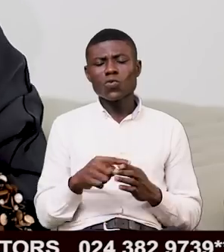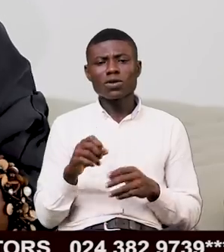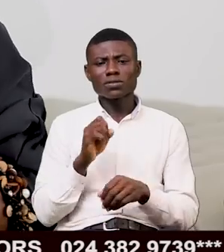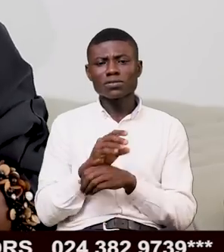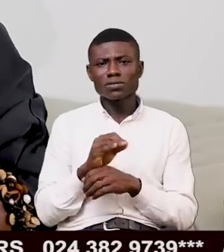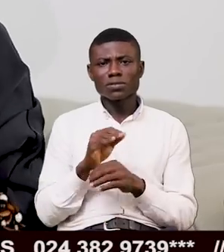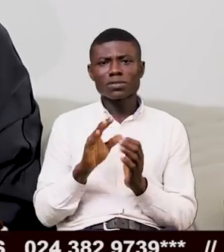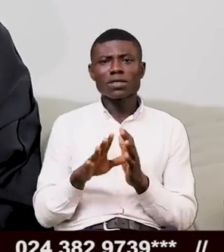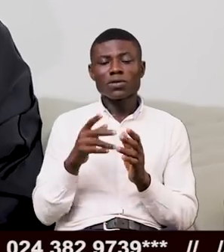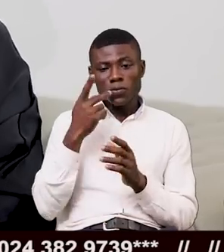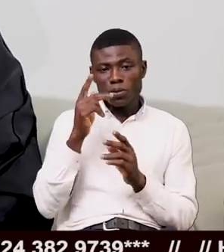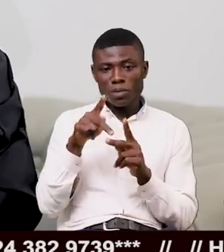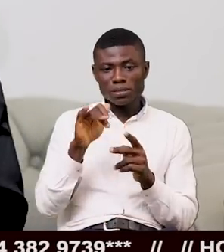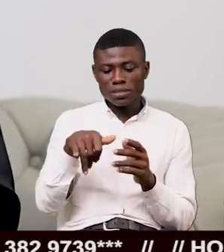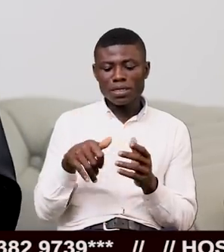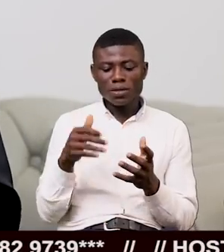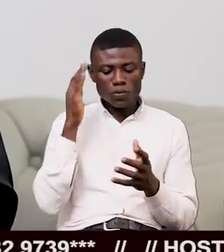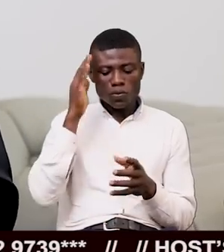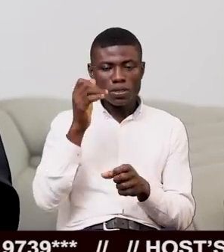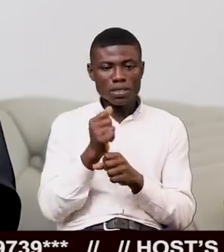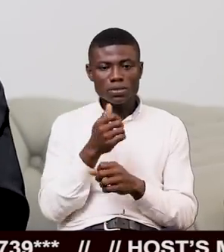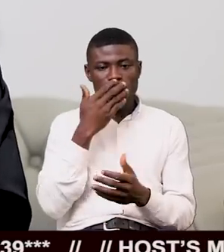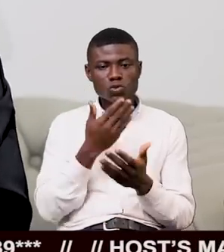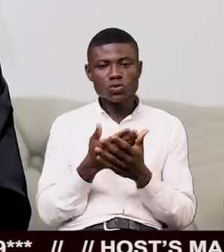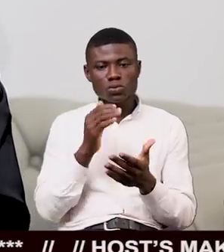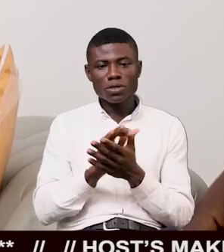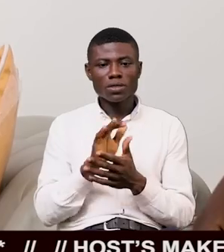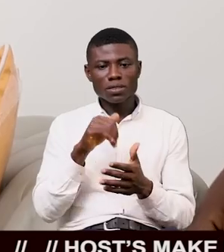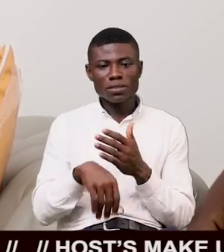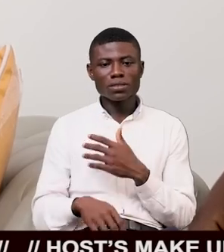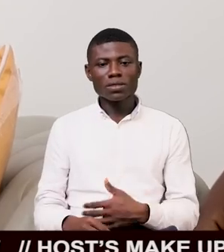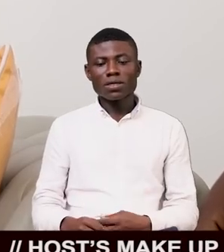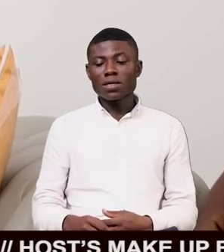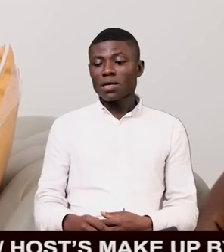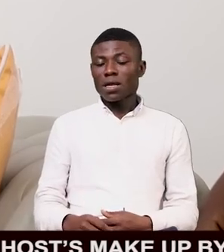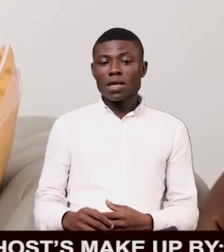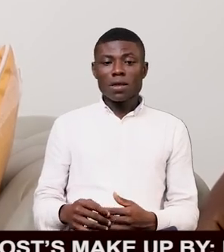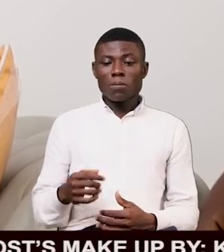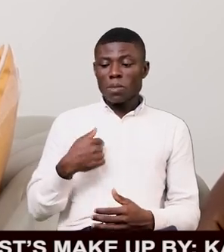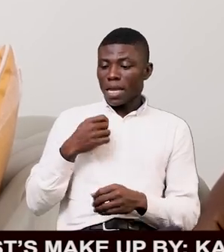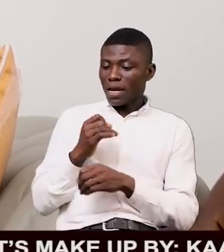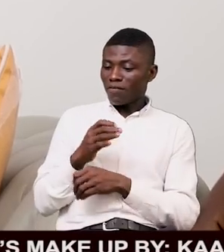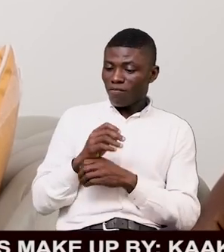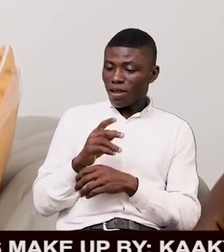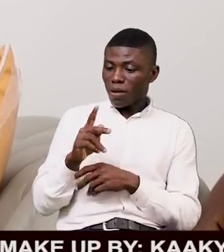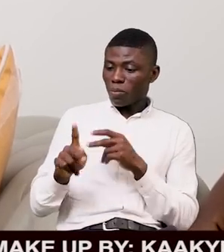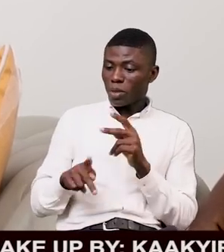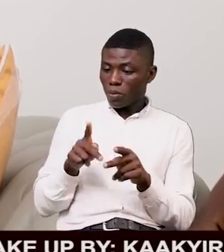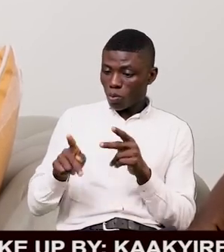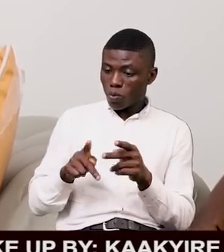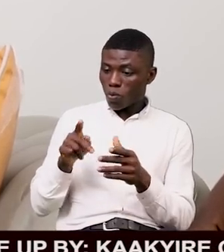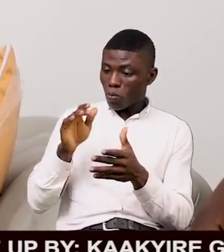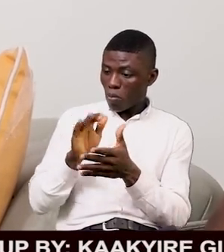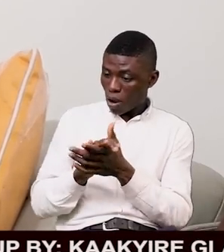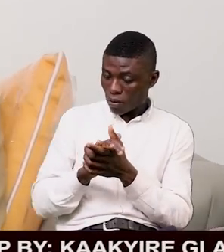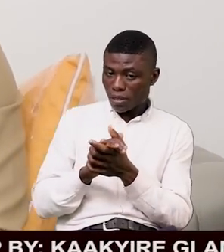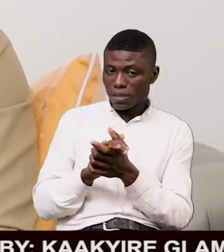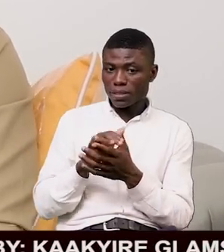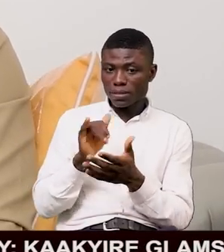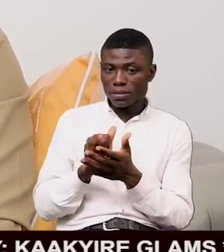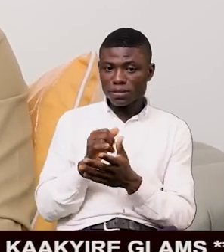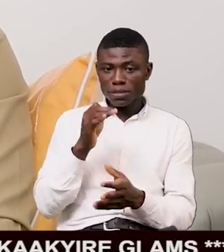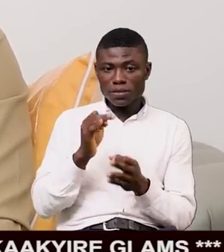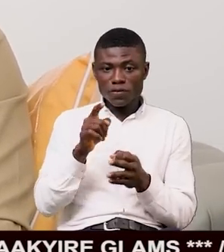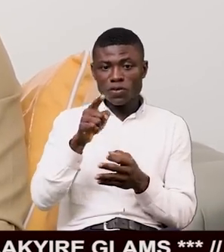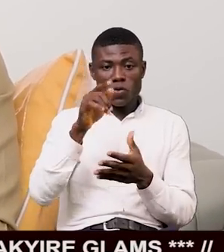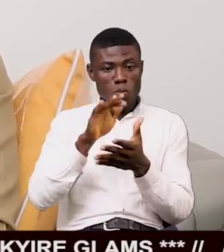Ben Adam, my dear, all share quine so benya warrior if you see. Ebi. My foot to a medi emma or more our ene. Se me ma no se